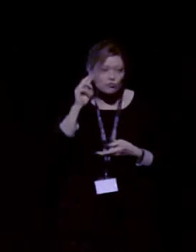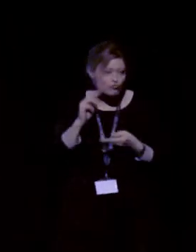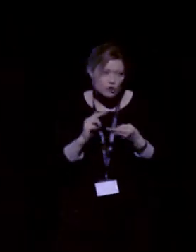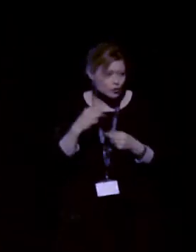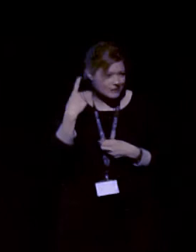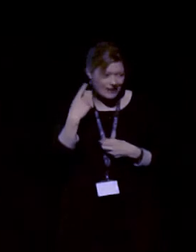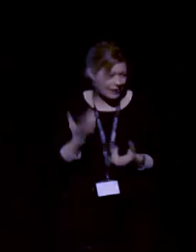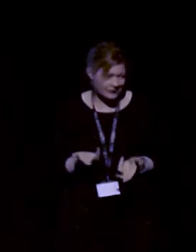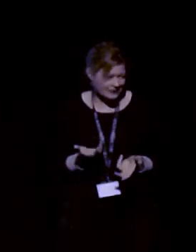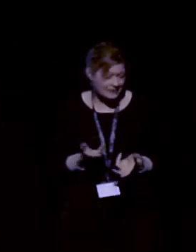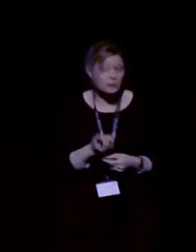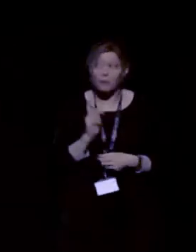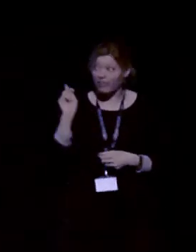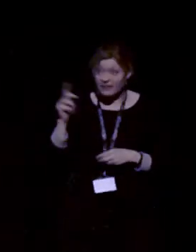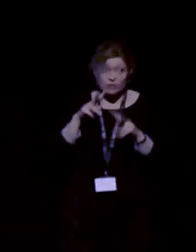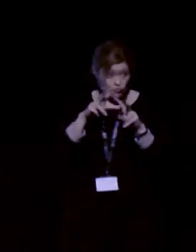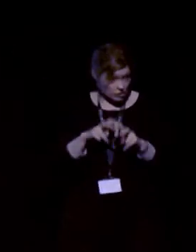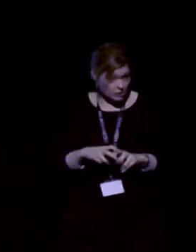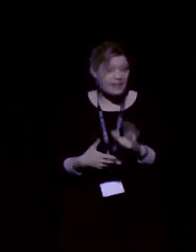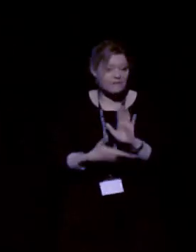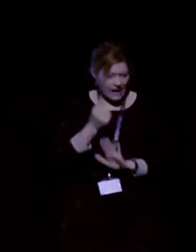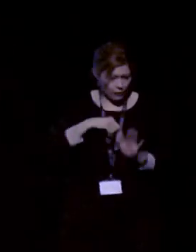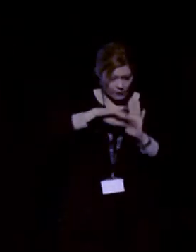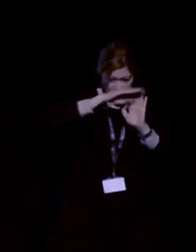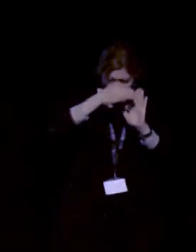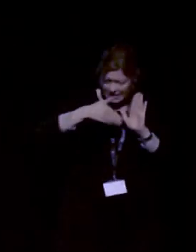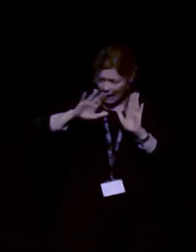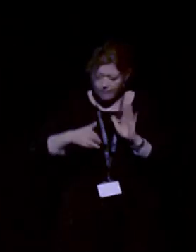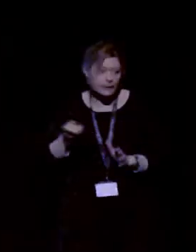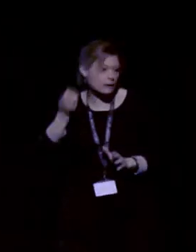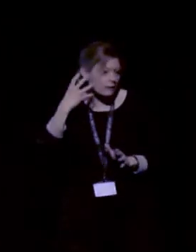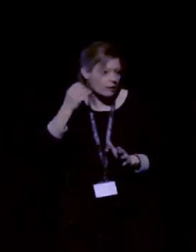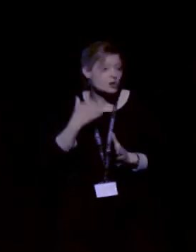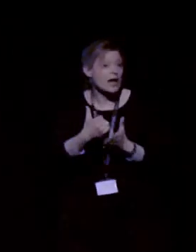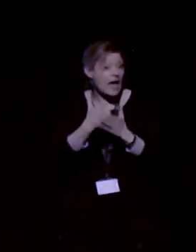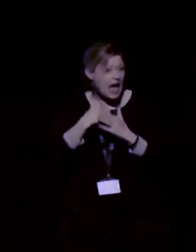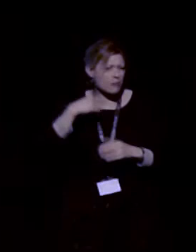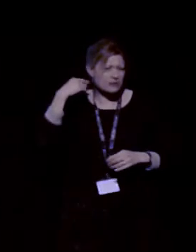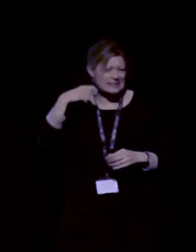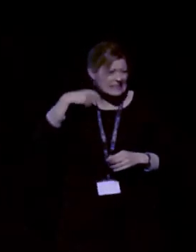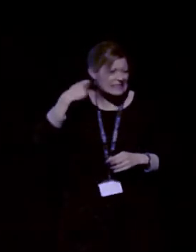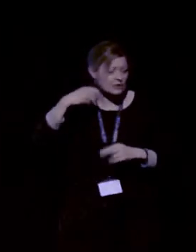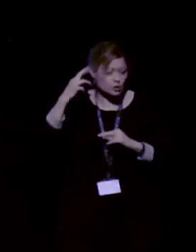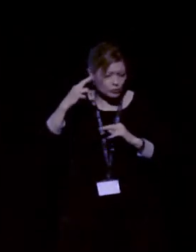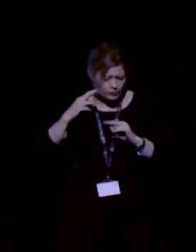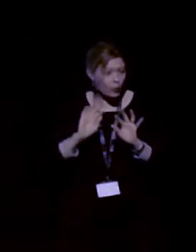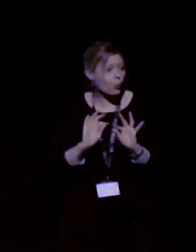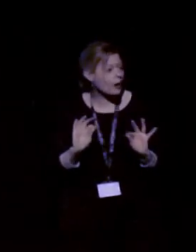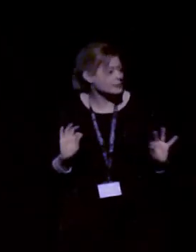claimed that the dynamically varying sounds that they used actually reduced the loudness of the